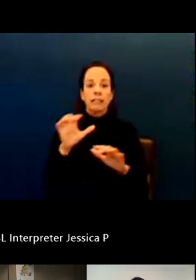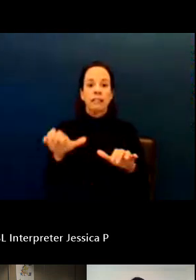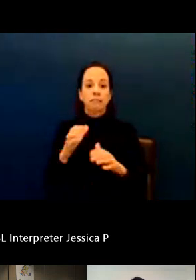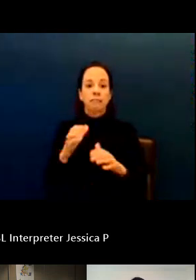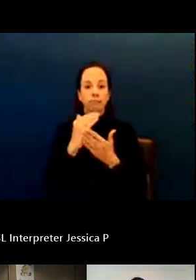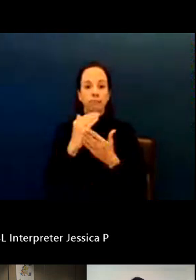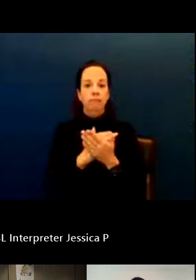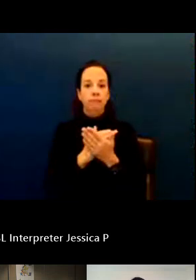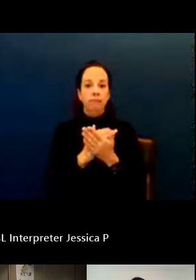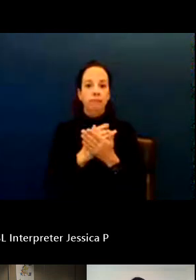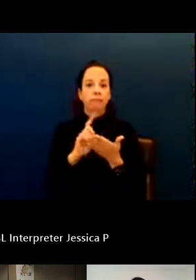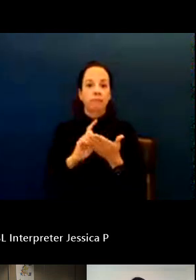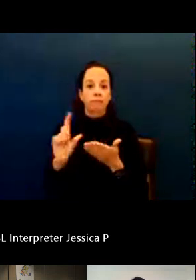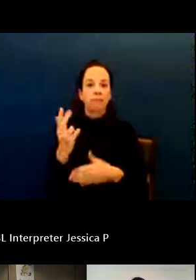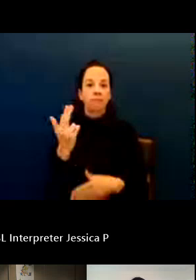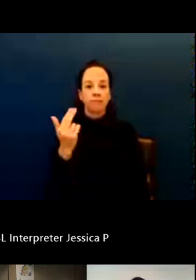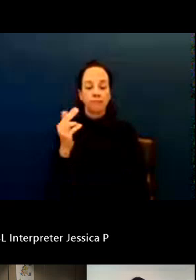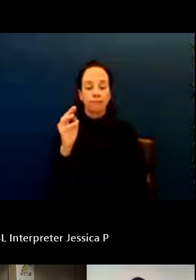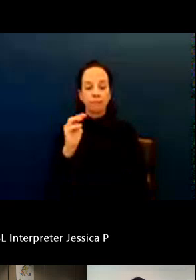allocate